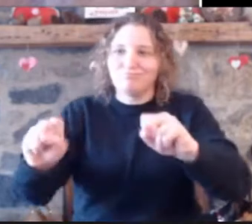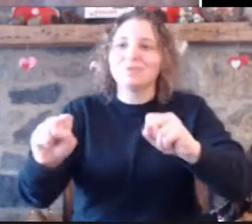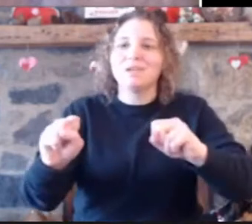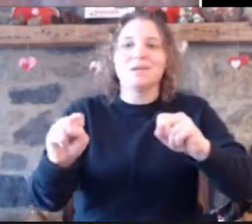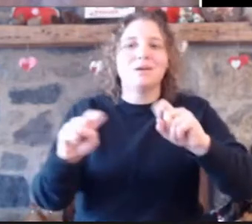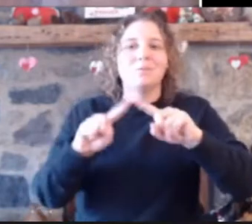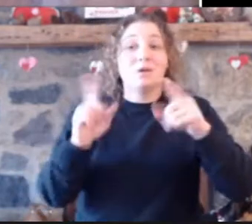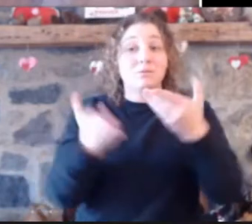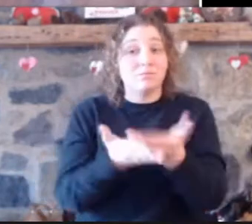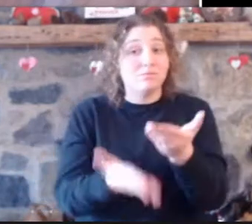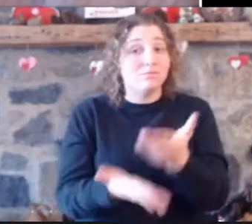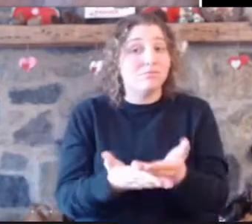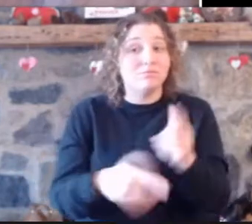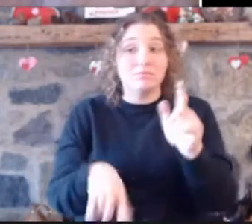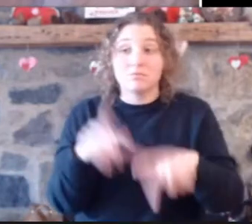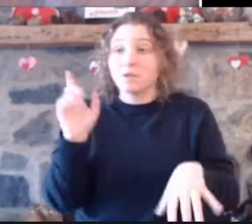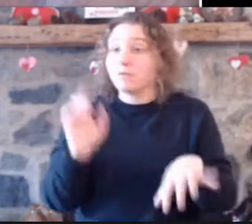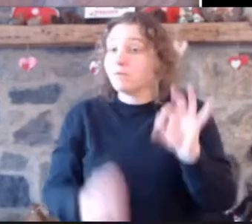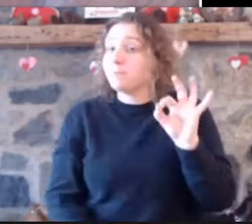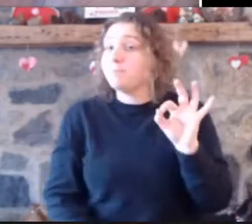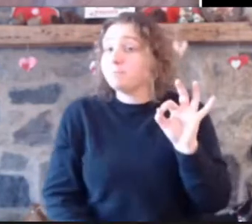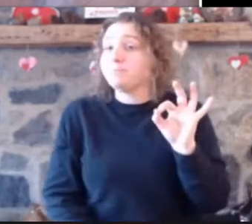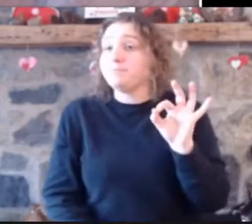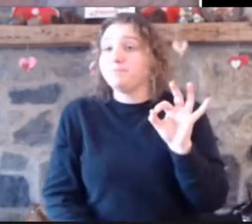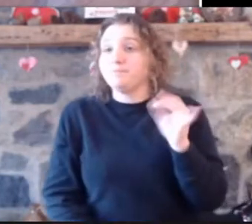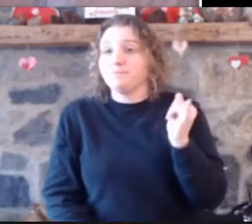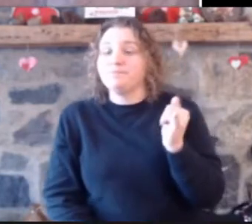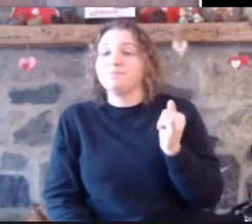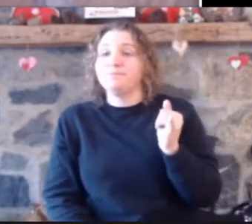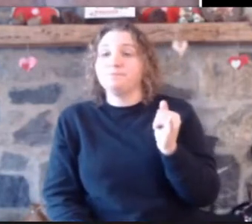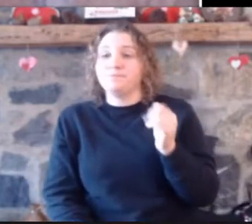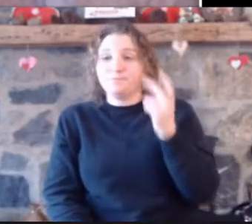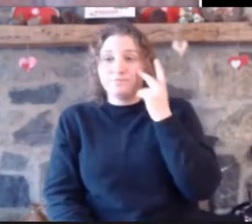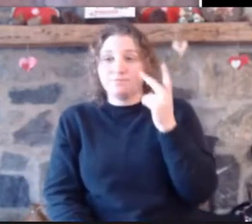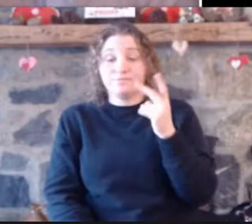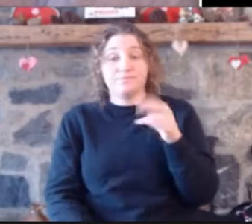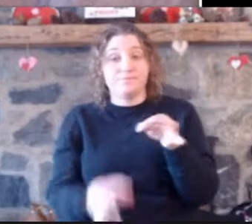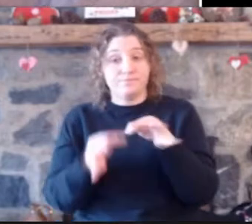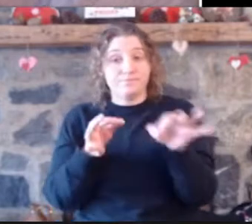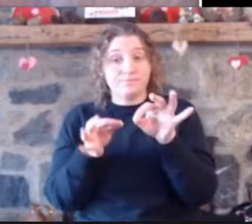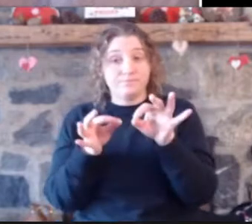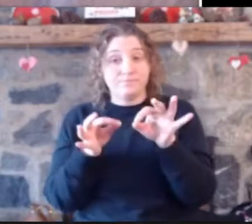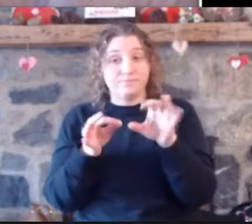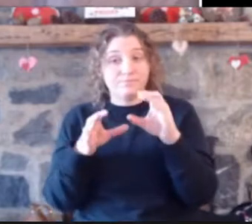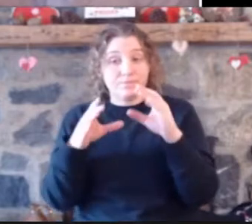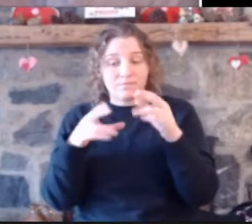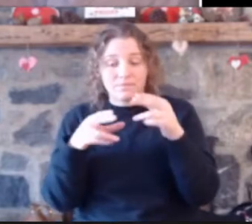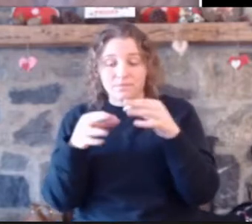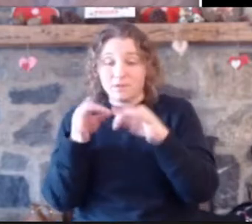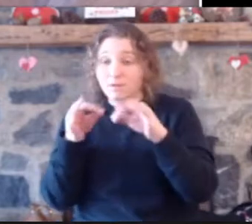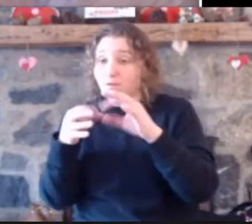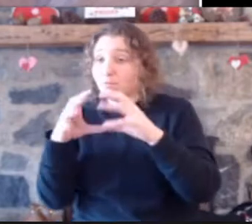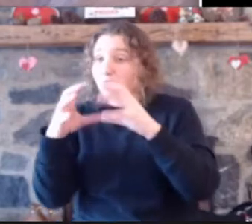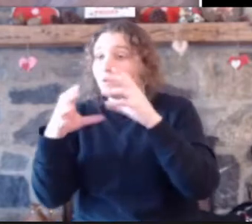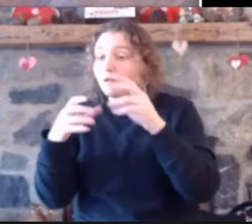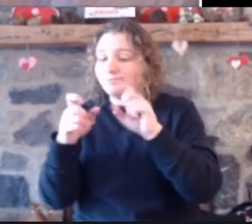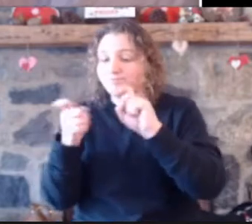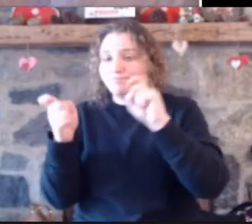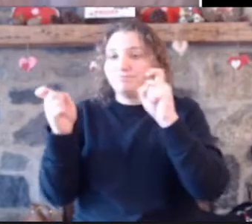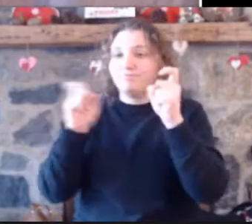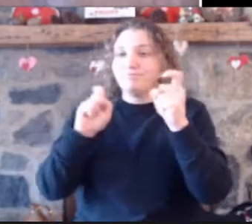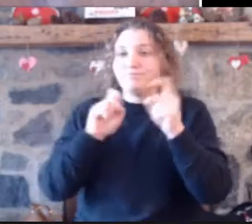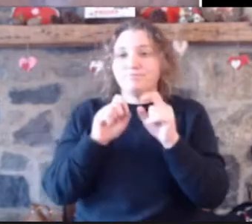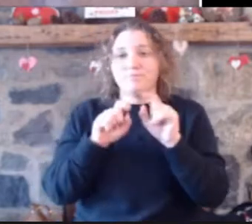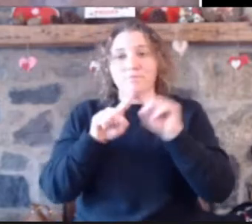them. So back to the model here, and that is simple cell mutating favorably, producing all these different lines of different